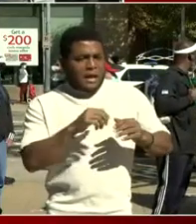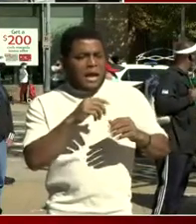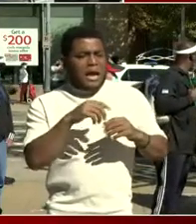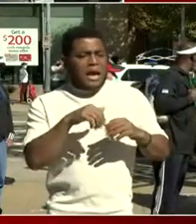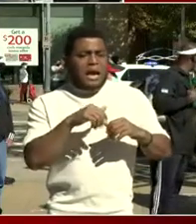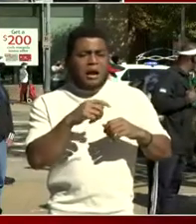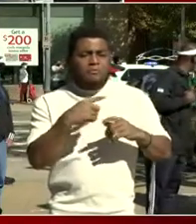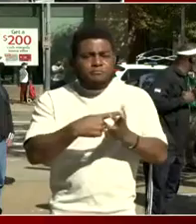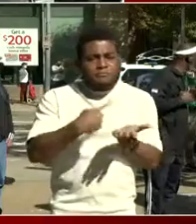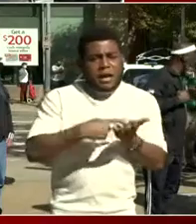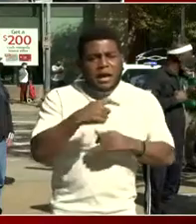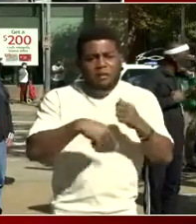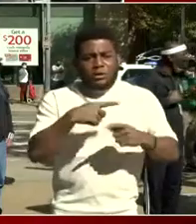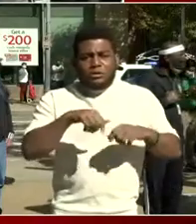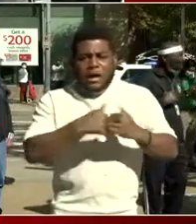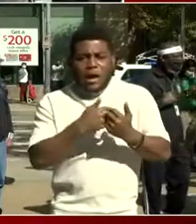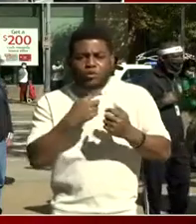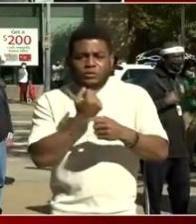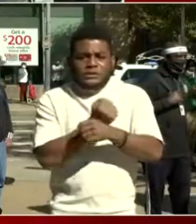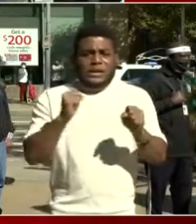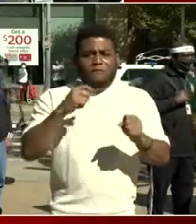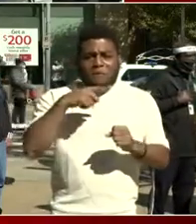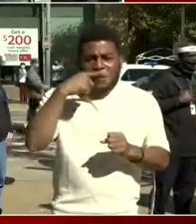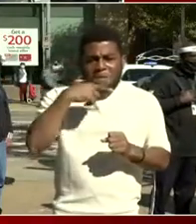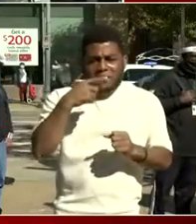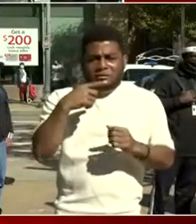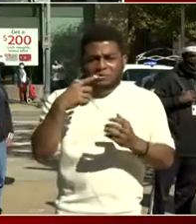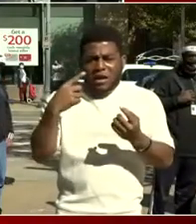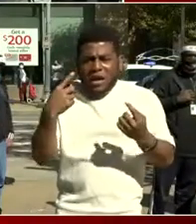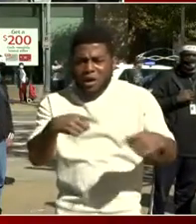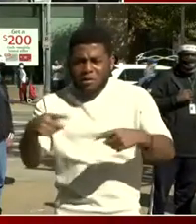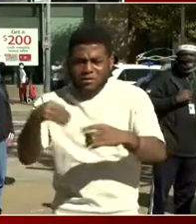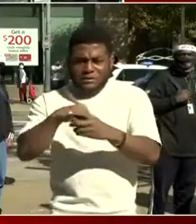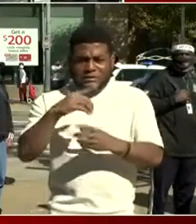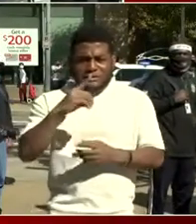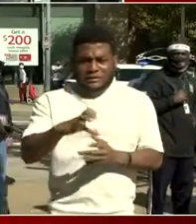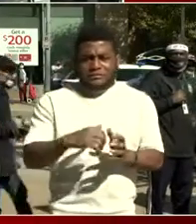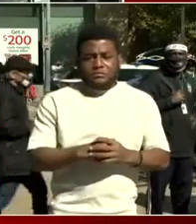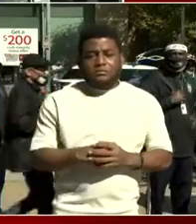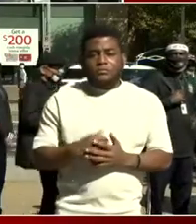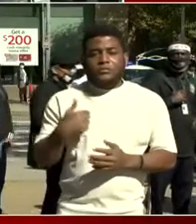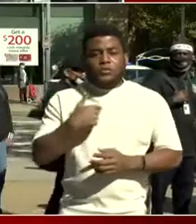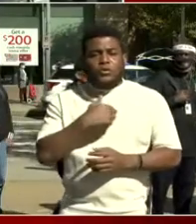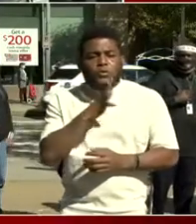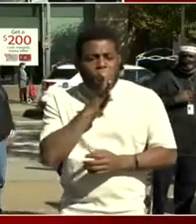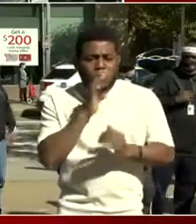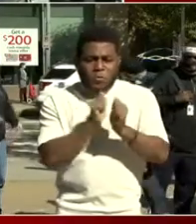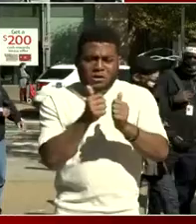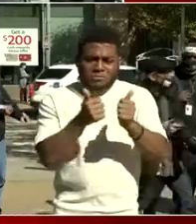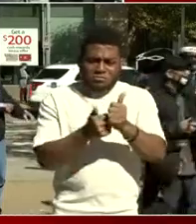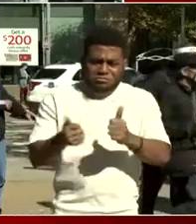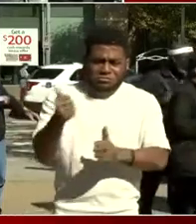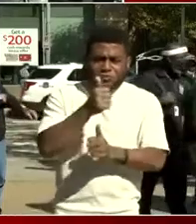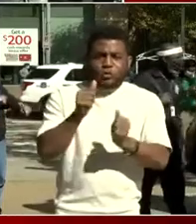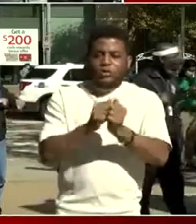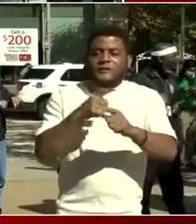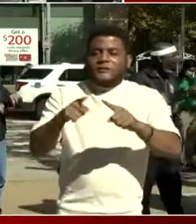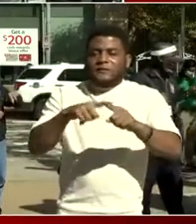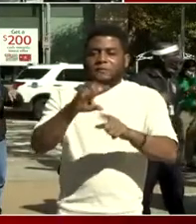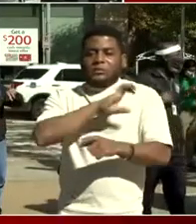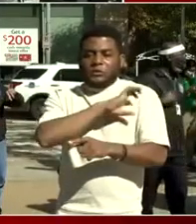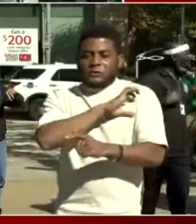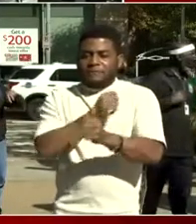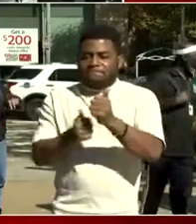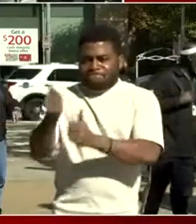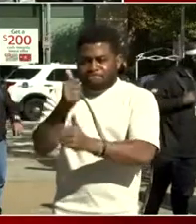of Columbia. And I can tell you, as I talk to chiefs of police all around the country, that does not happen everywhere. So our mayor is